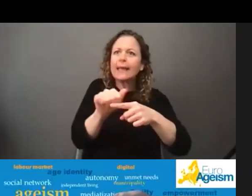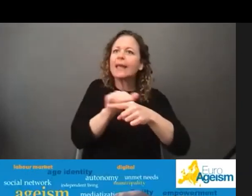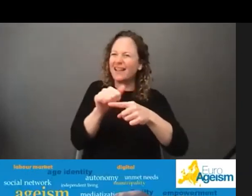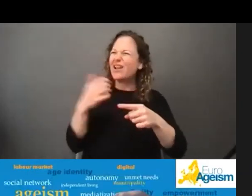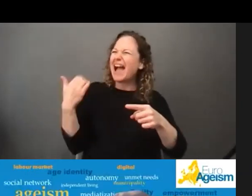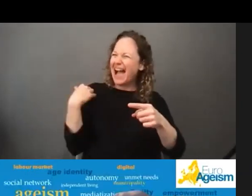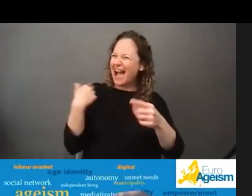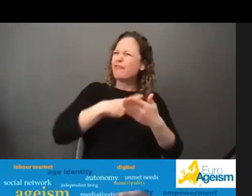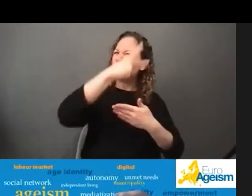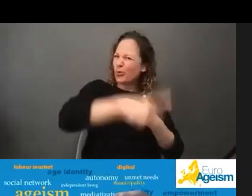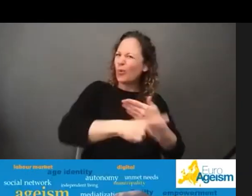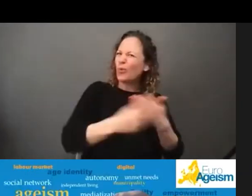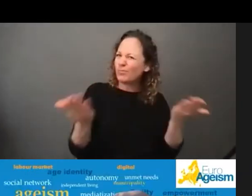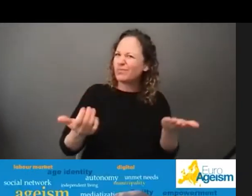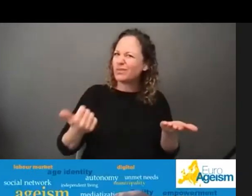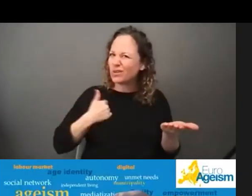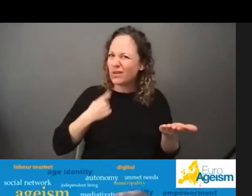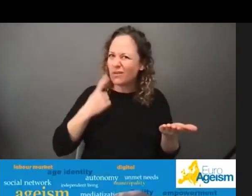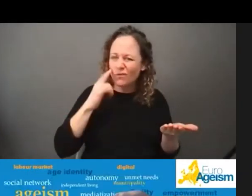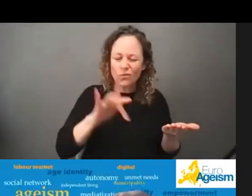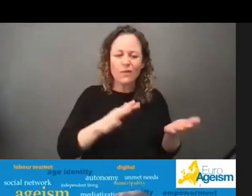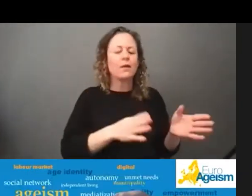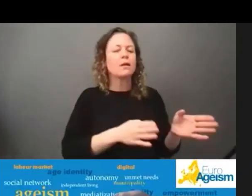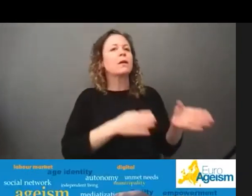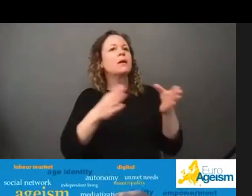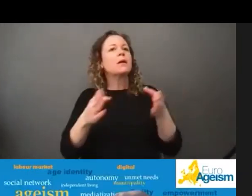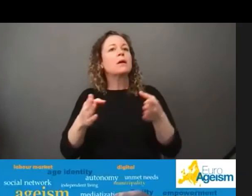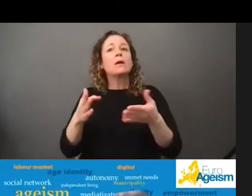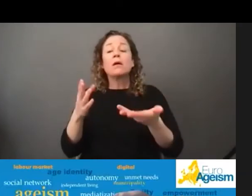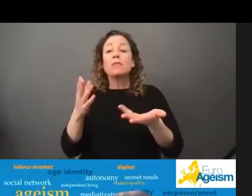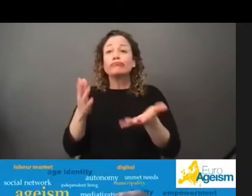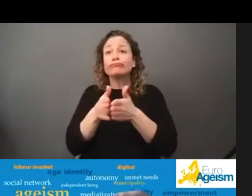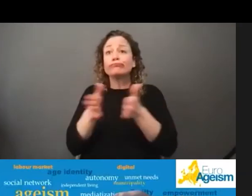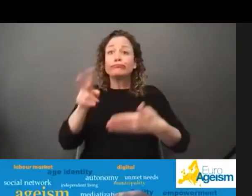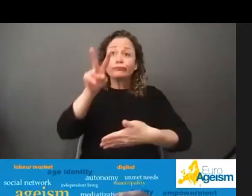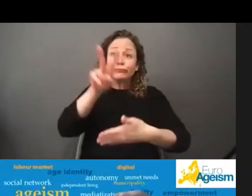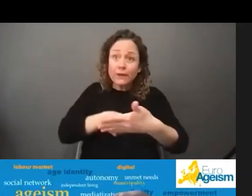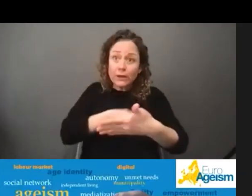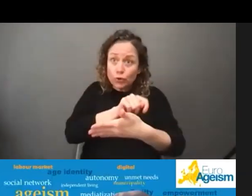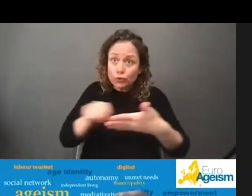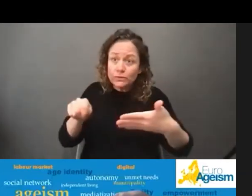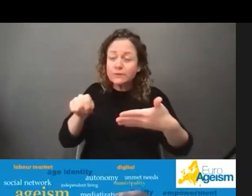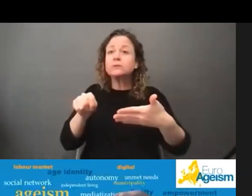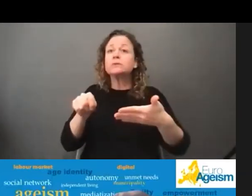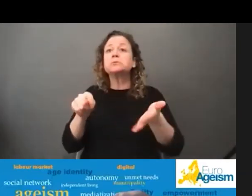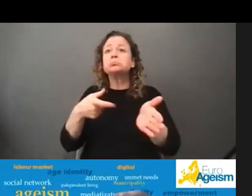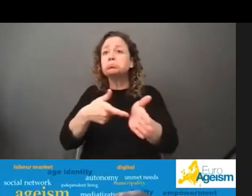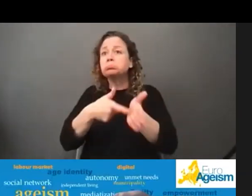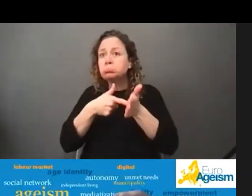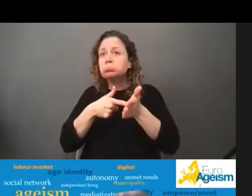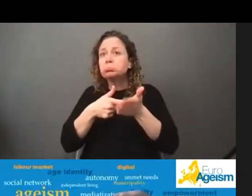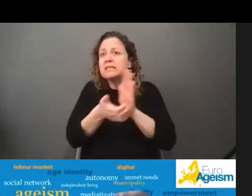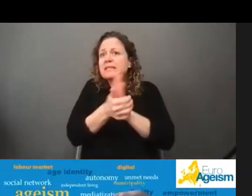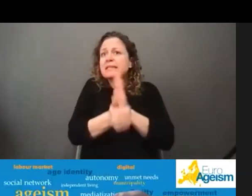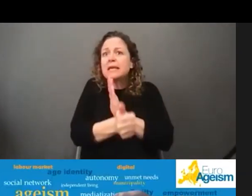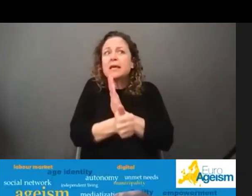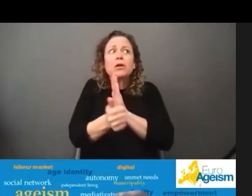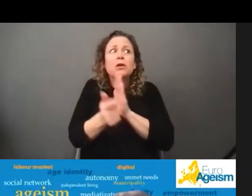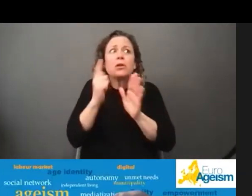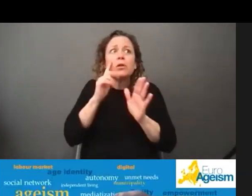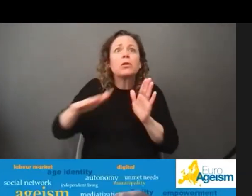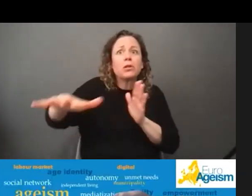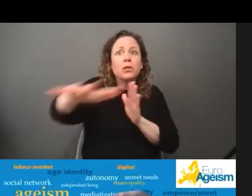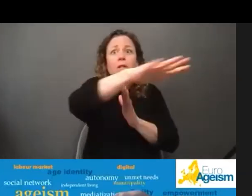a basic literacy and essential skills program, which has a small component around